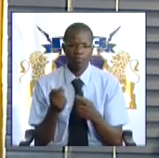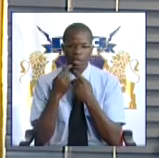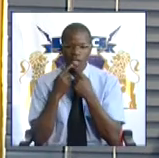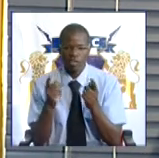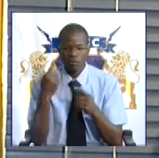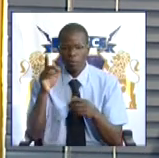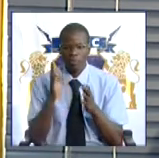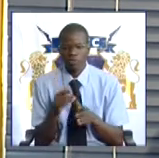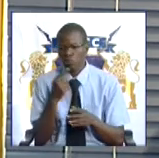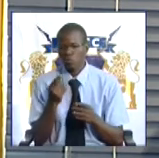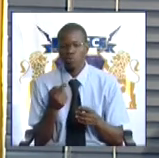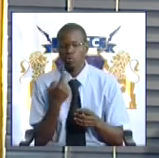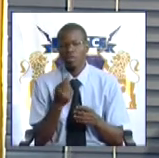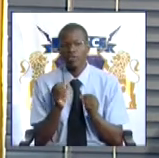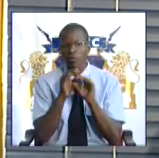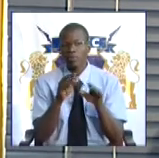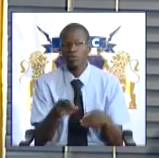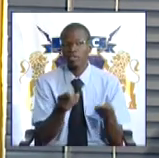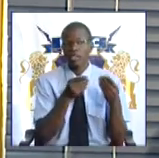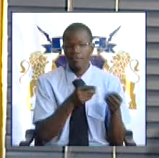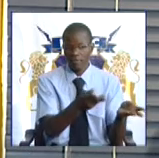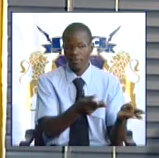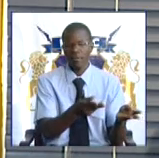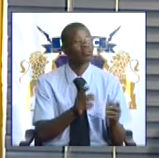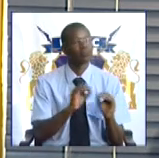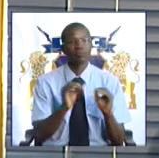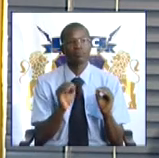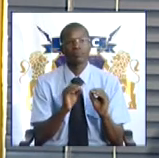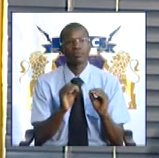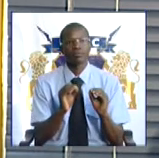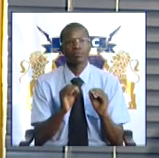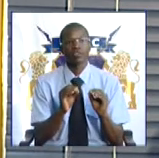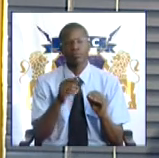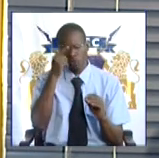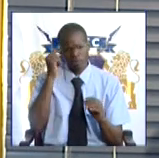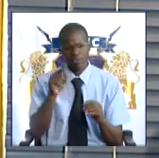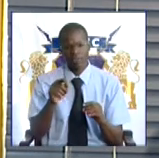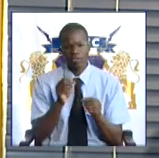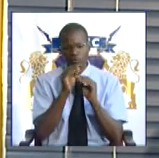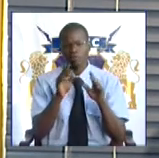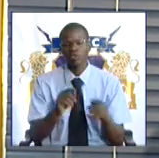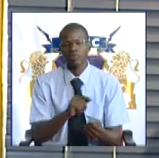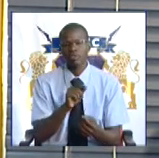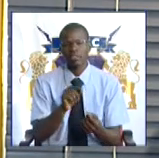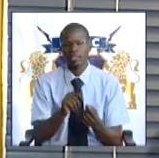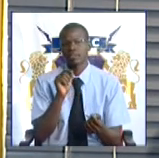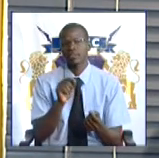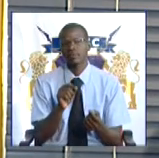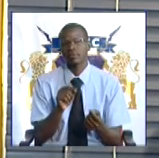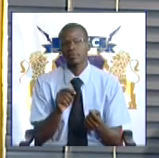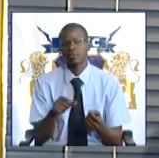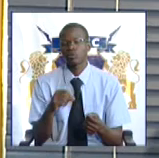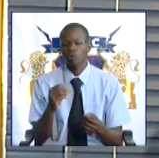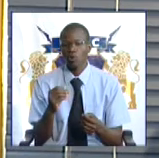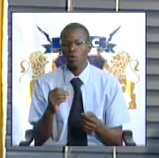gathering corruption-related intelligence, the disclosure of methods and operations of this unit would